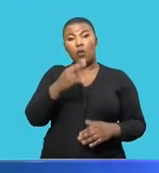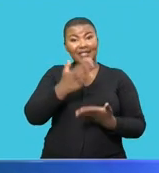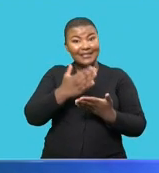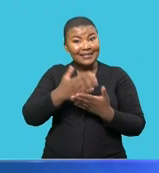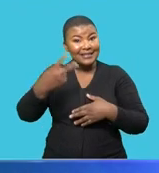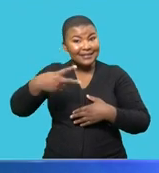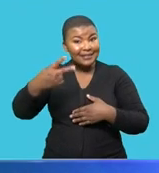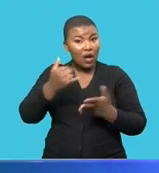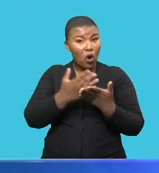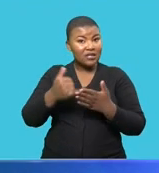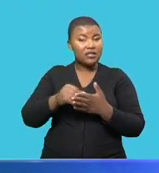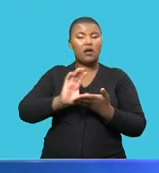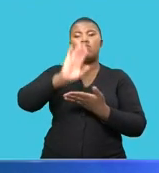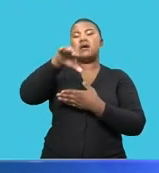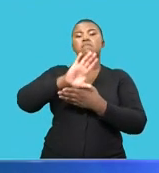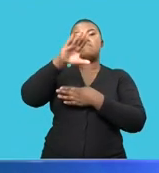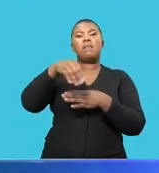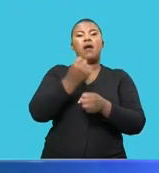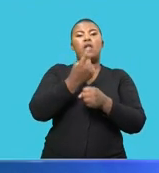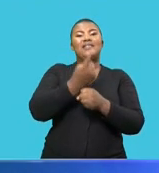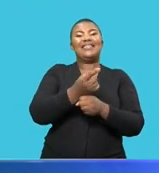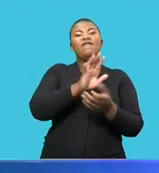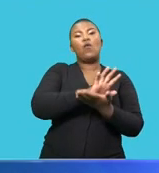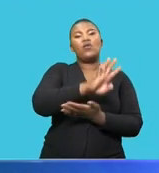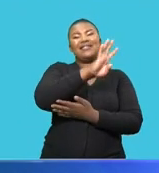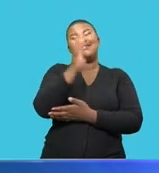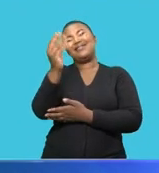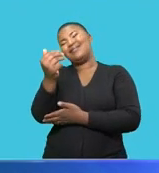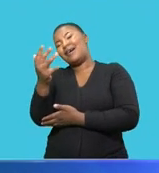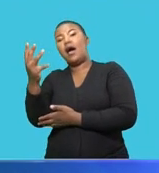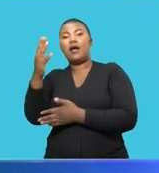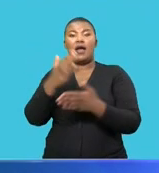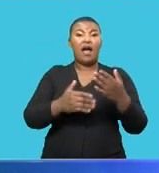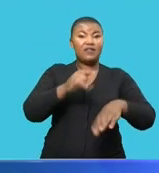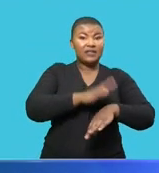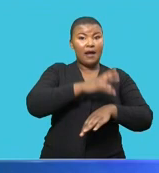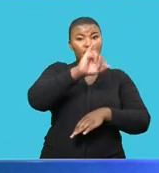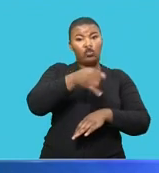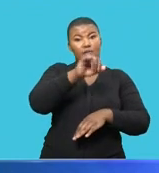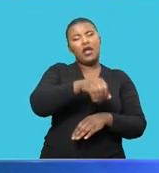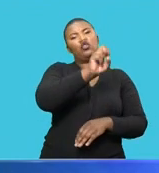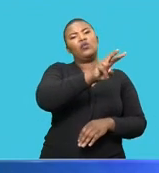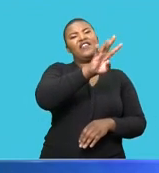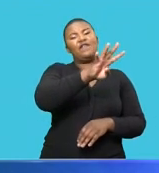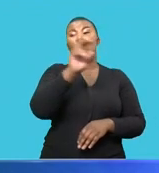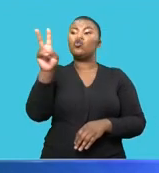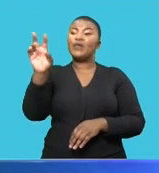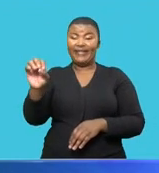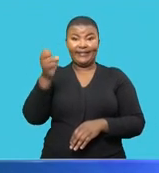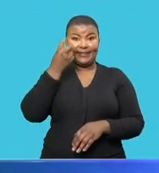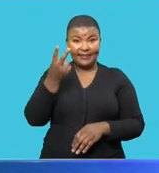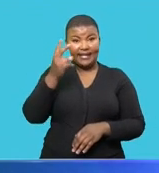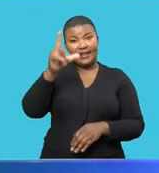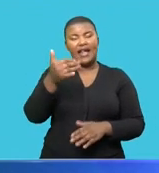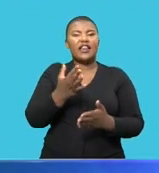quarter, outscoring Gauteng team by 14 goals to 9. At halftime, Johannesburg were 24-20 ahead, and the